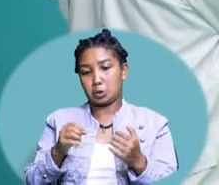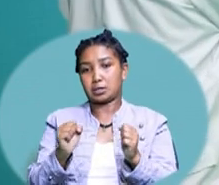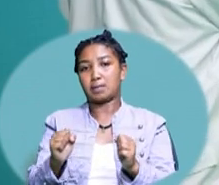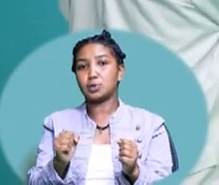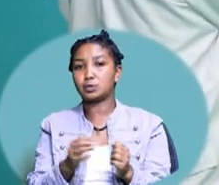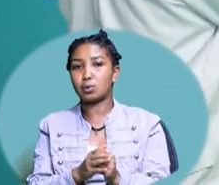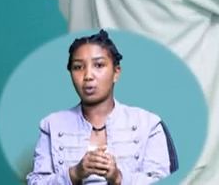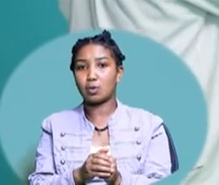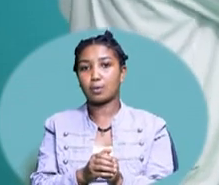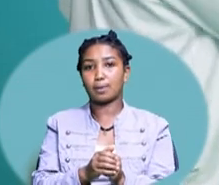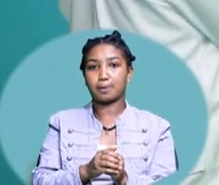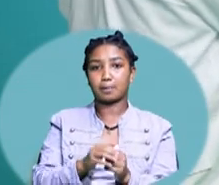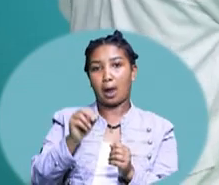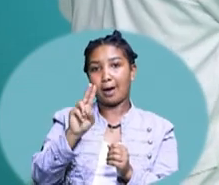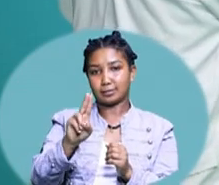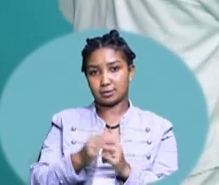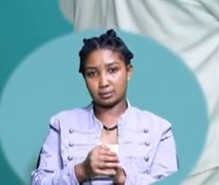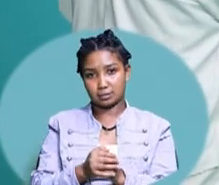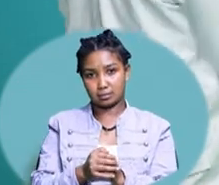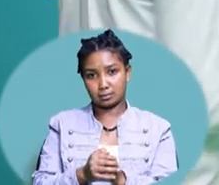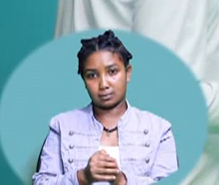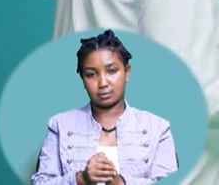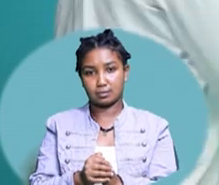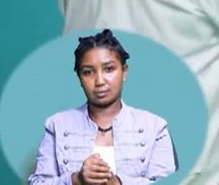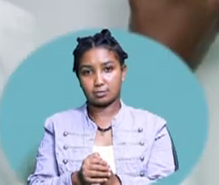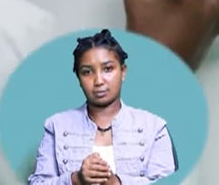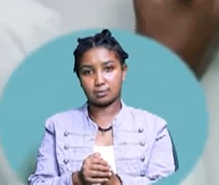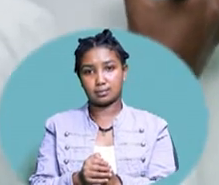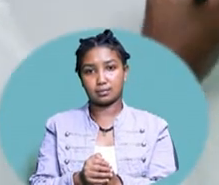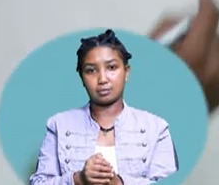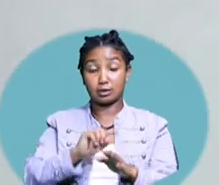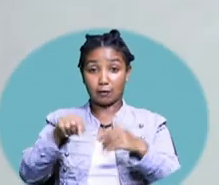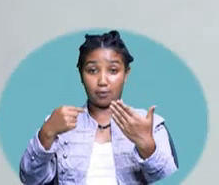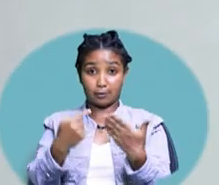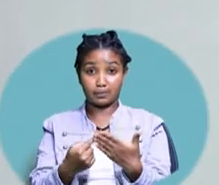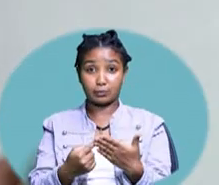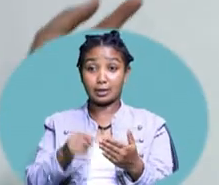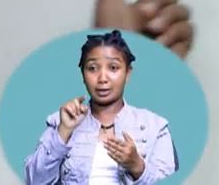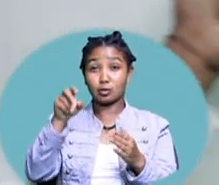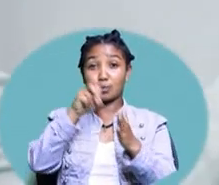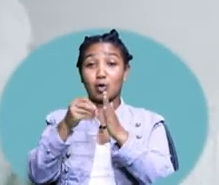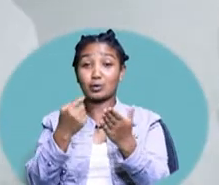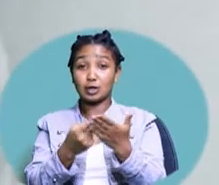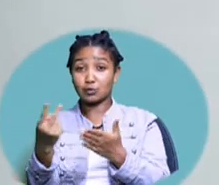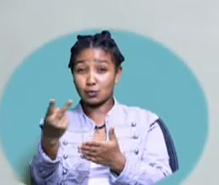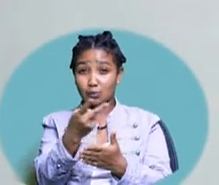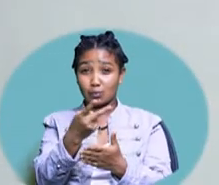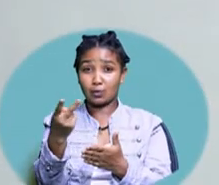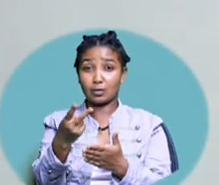to use hat on the unit vectors. Therefore, the dot product of these